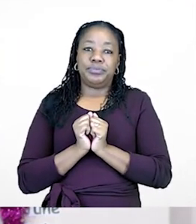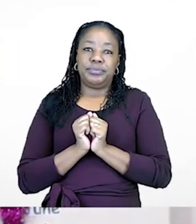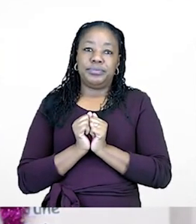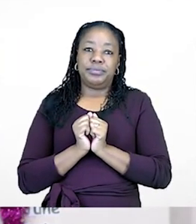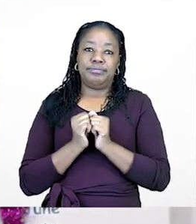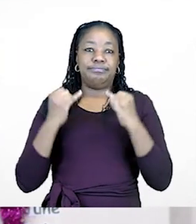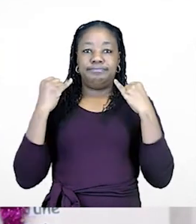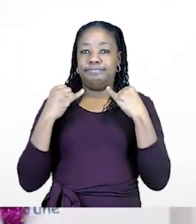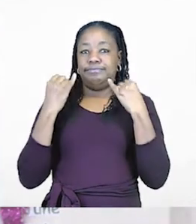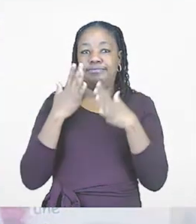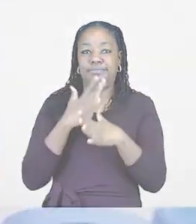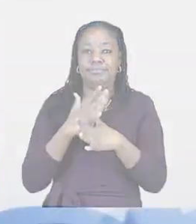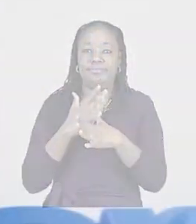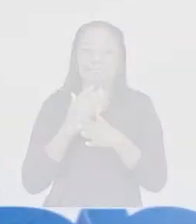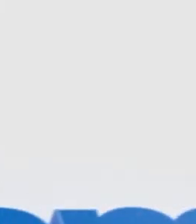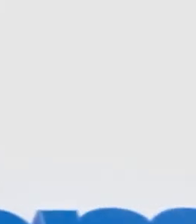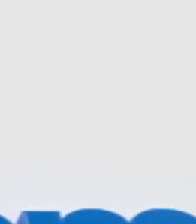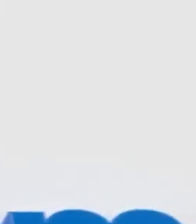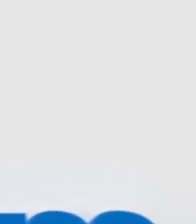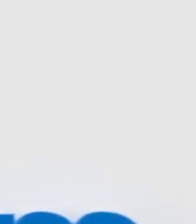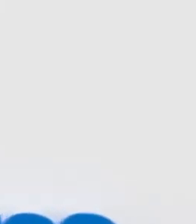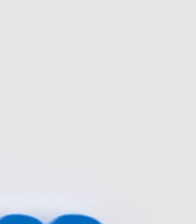and enjoy yourselves.